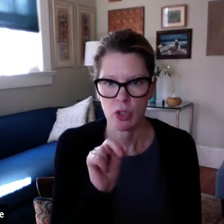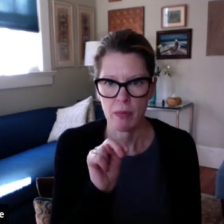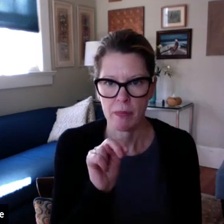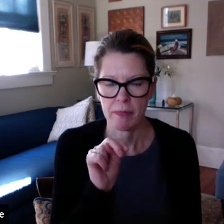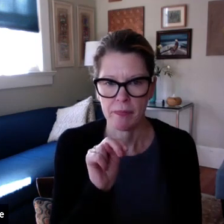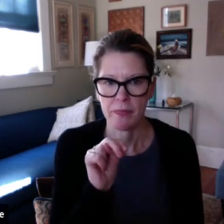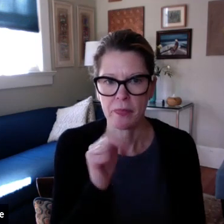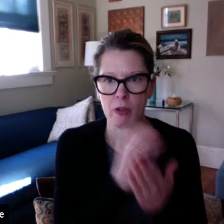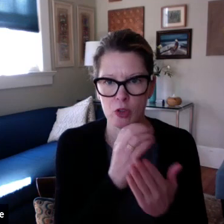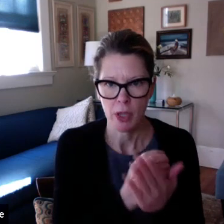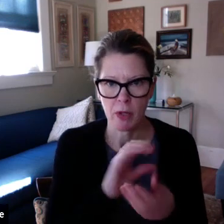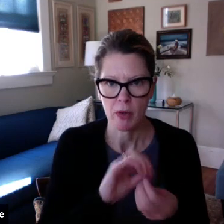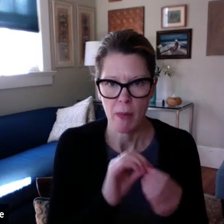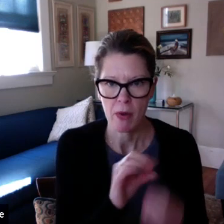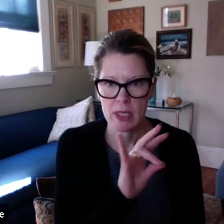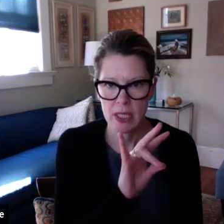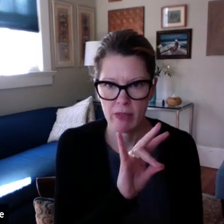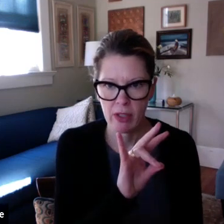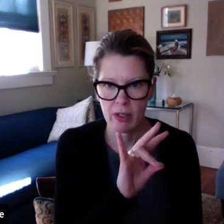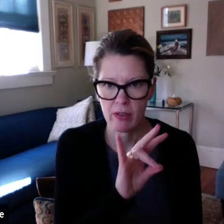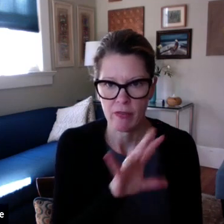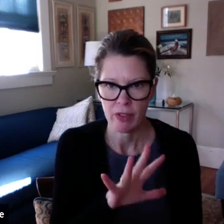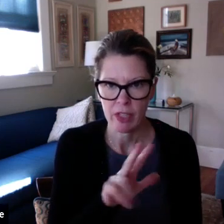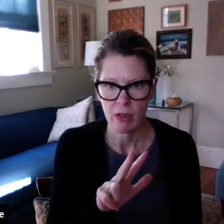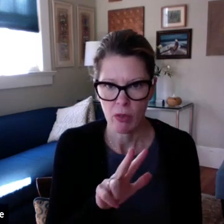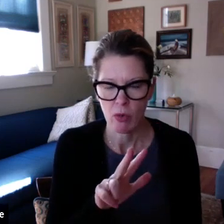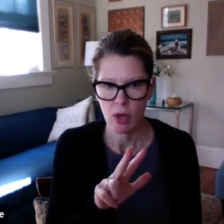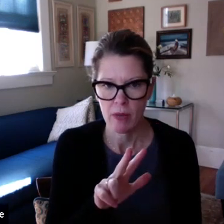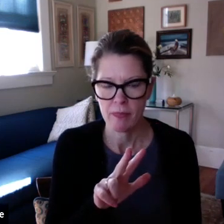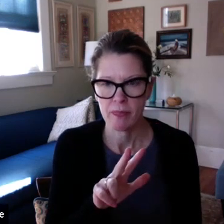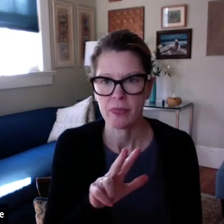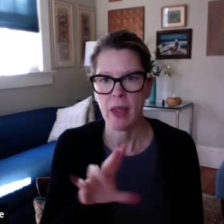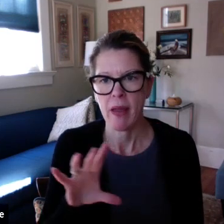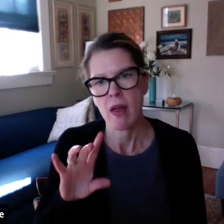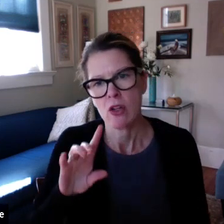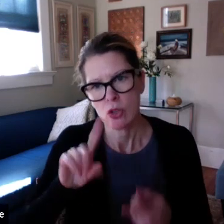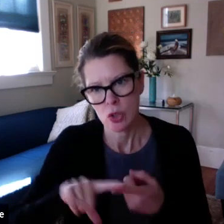This is chapter 7, verse 53 through chapter 8, verse 11.